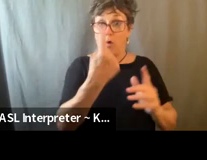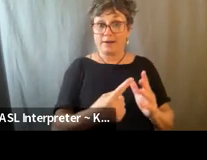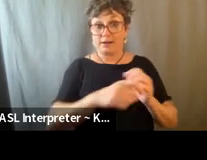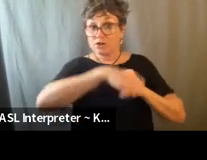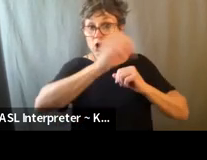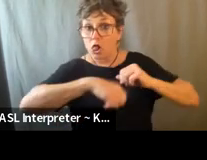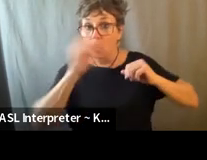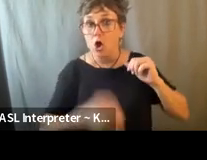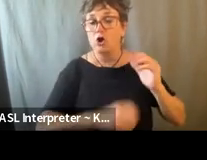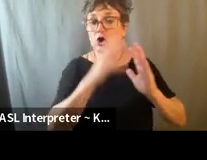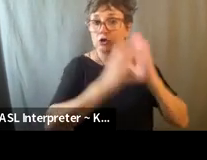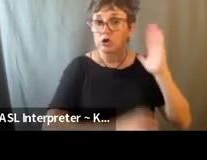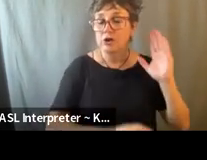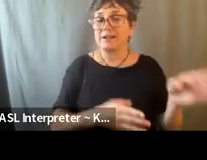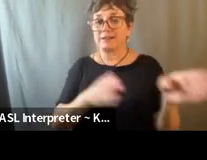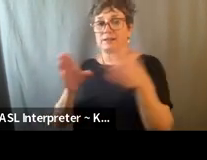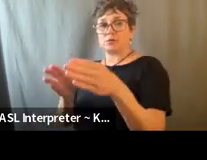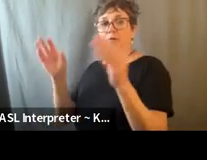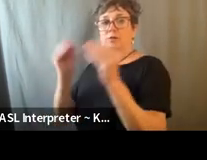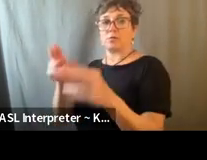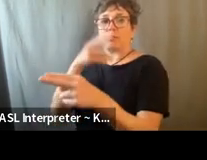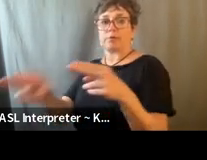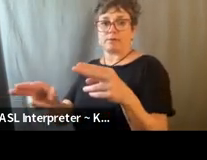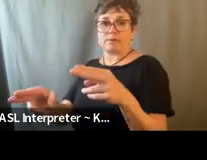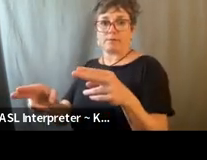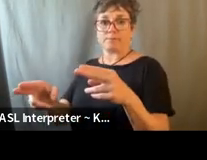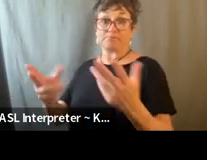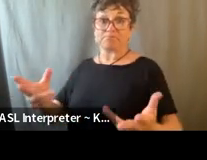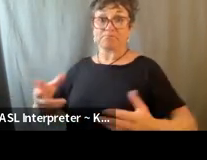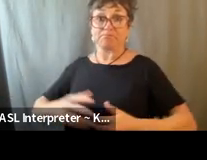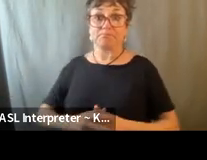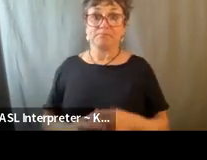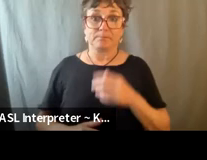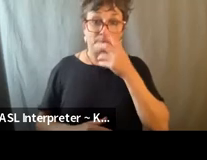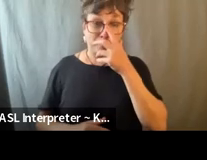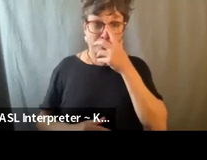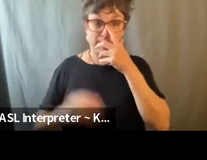can understand and wants to engage with it. Yeah, exactly.